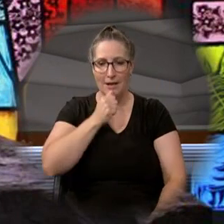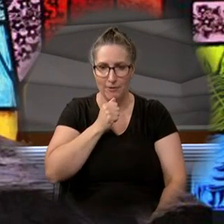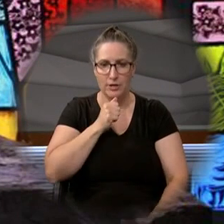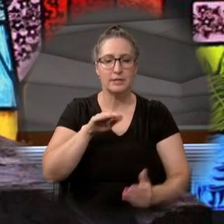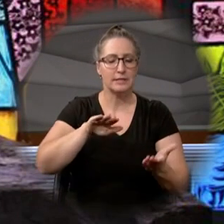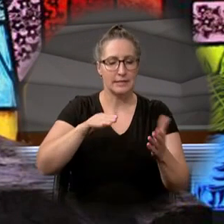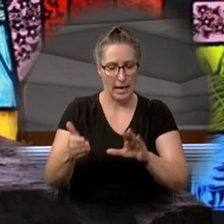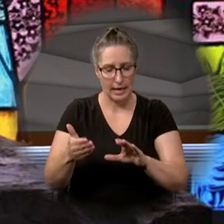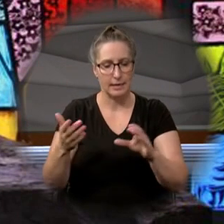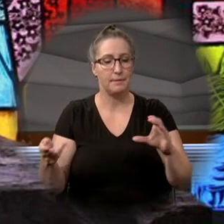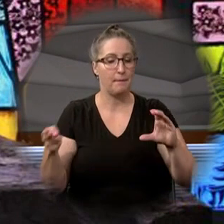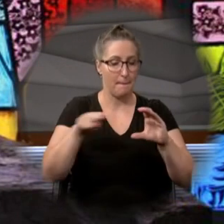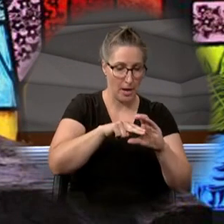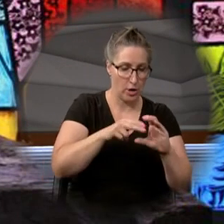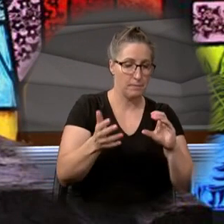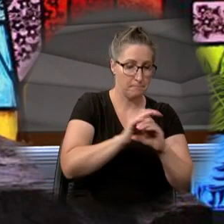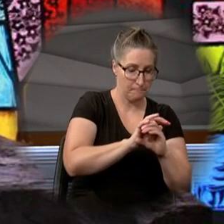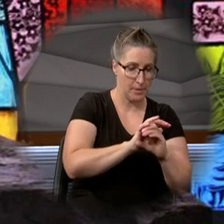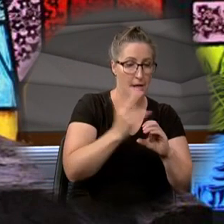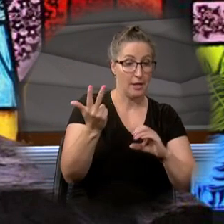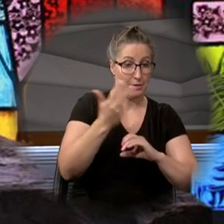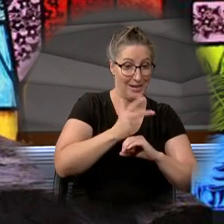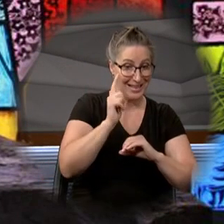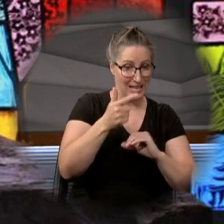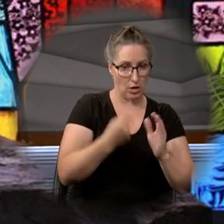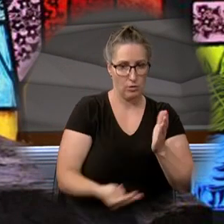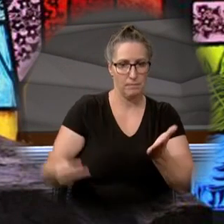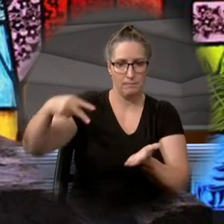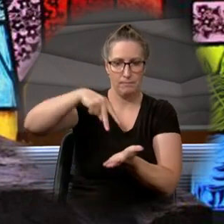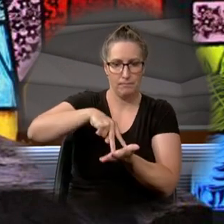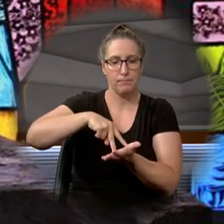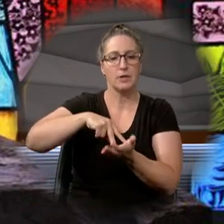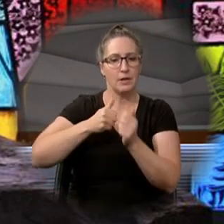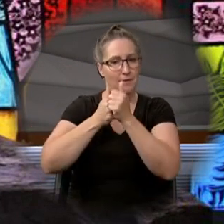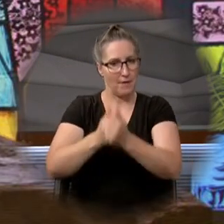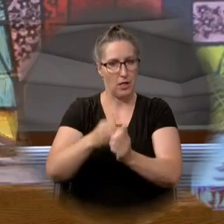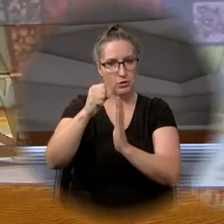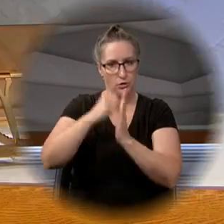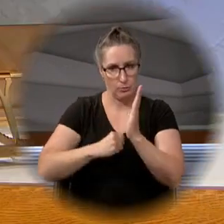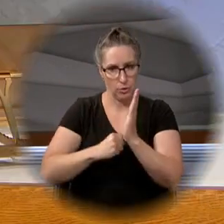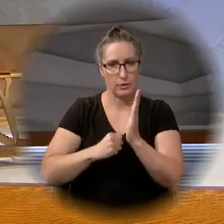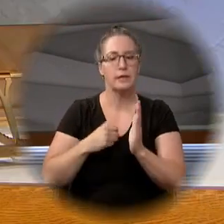suffered death and was buried and rose again on the third day in accordance with the